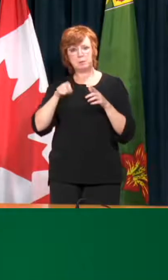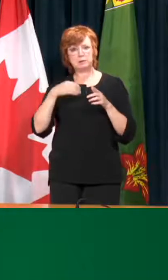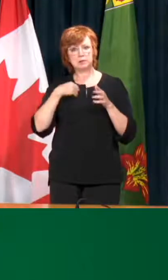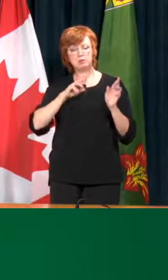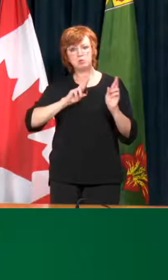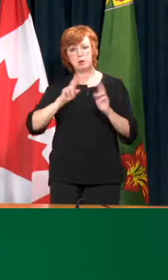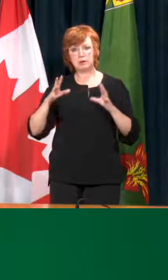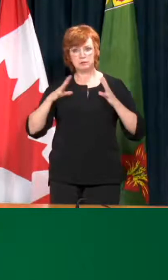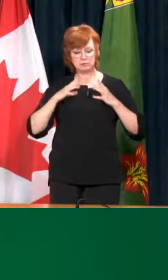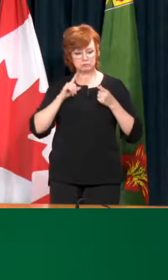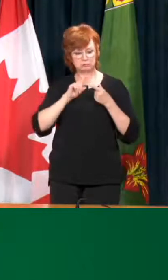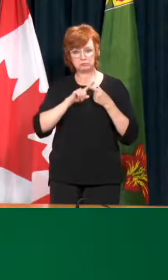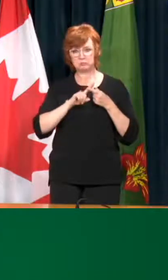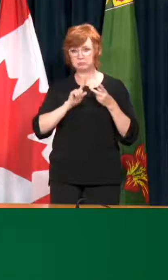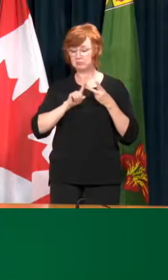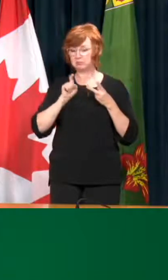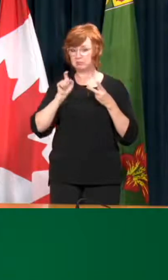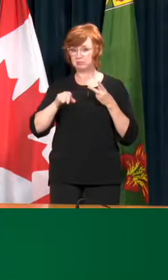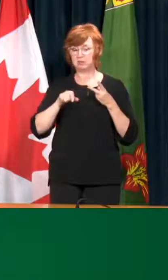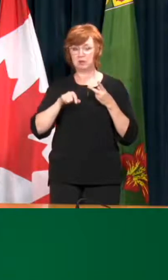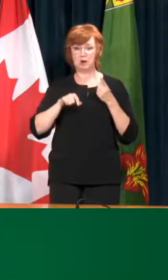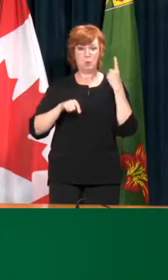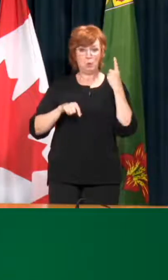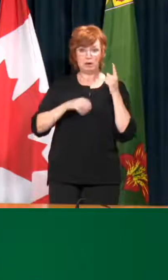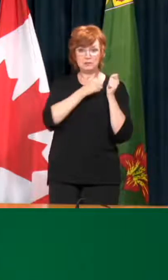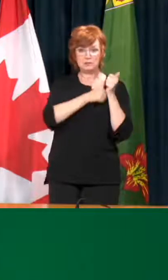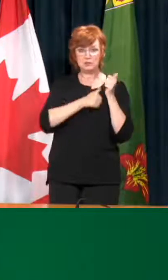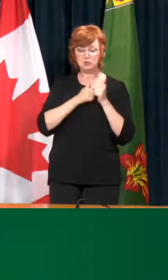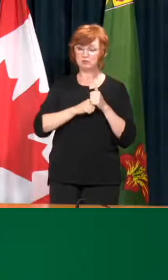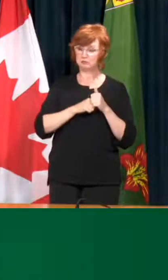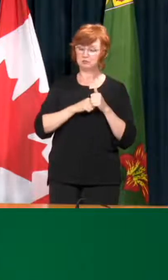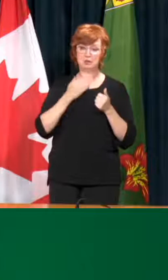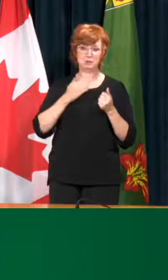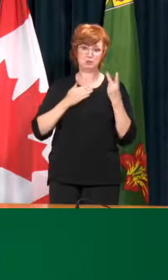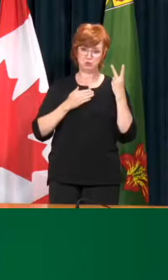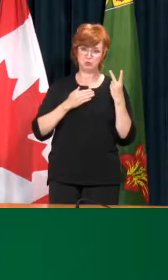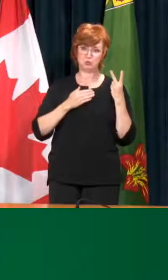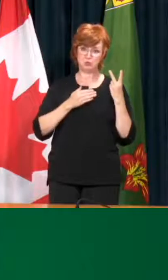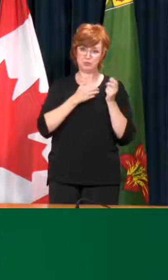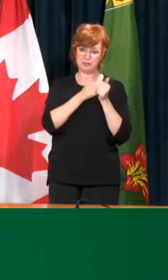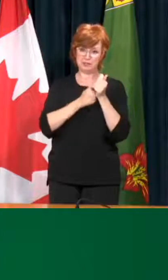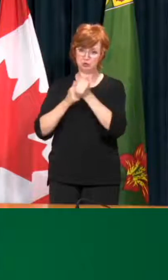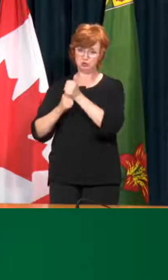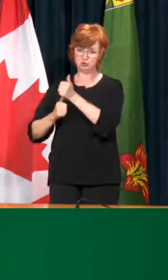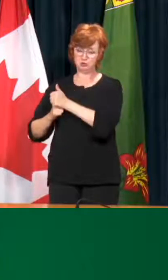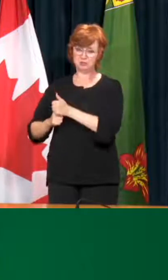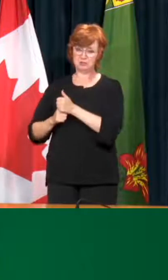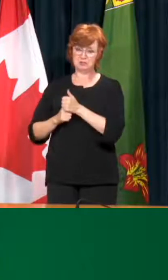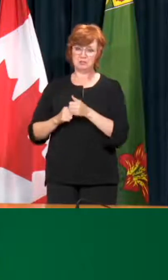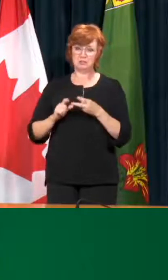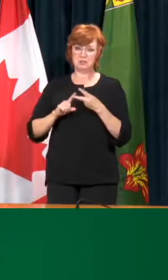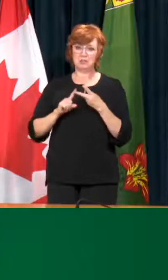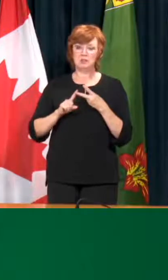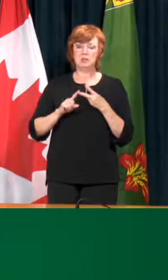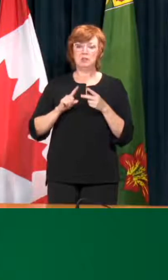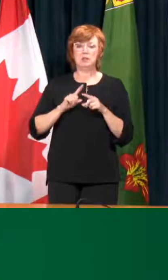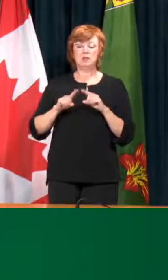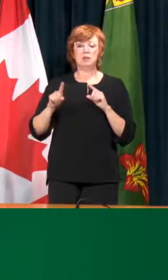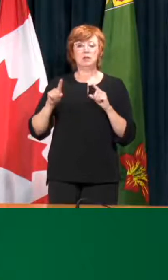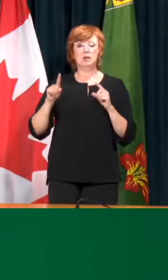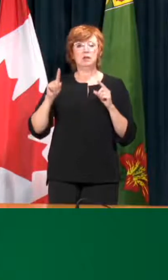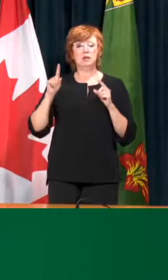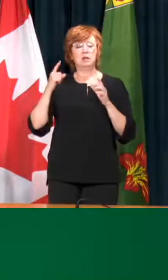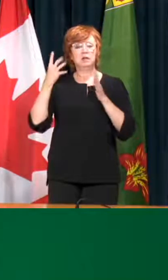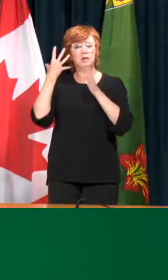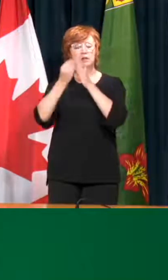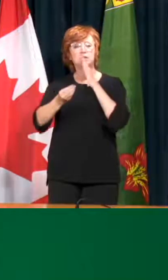have it with us when we're out and about. We need to put it on when we need to. But a lot of the activities we can do in the summer,